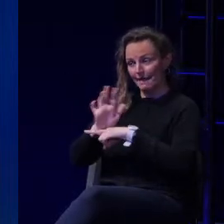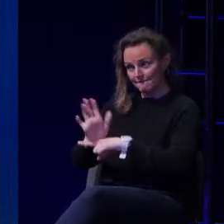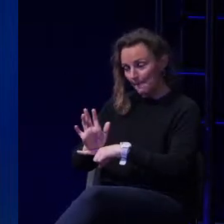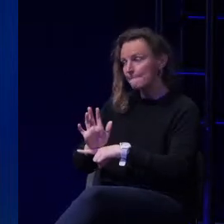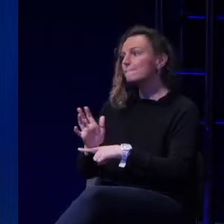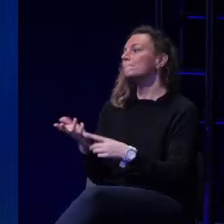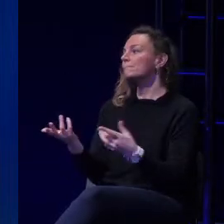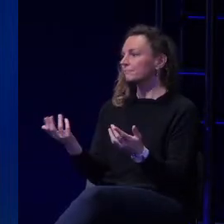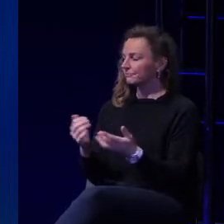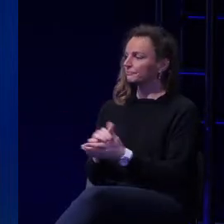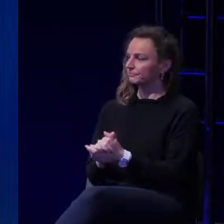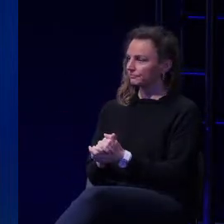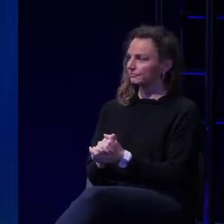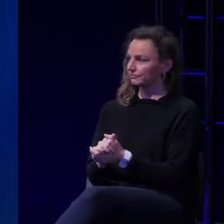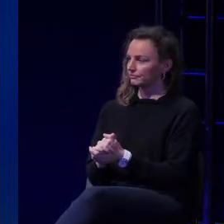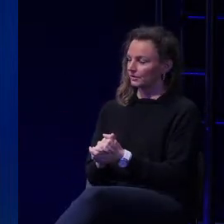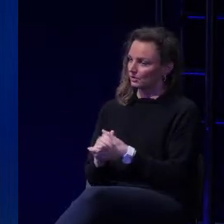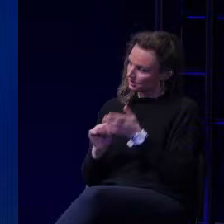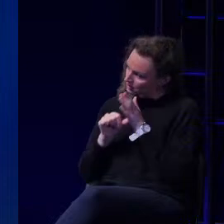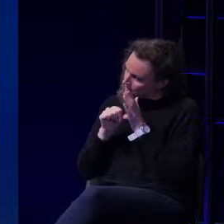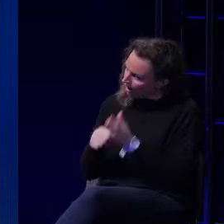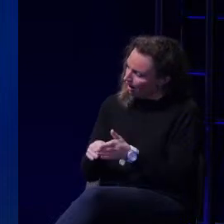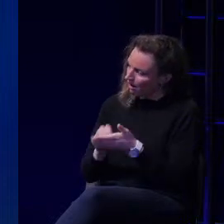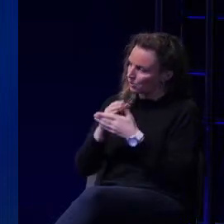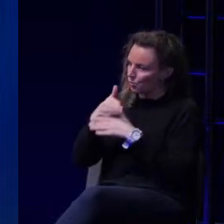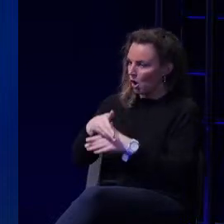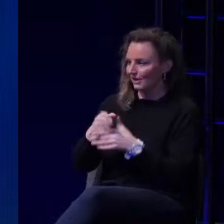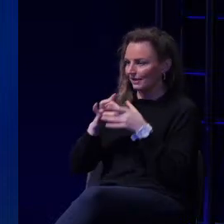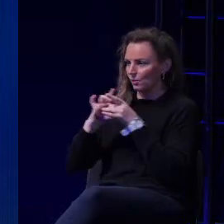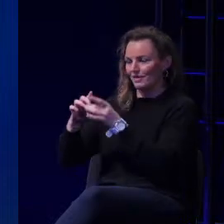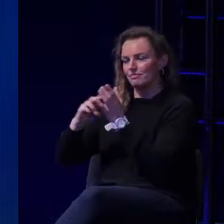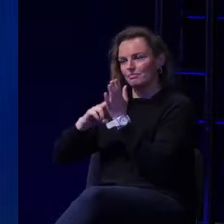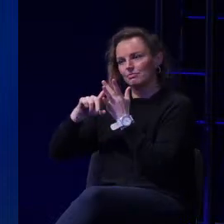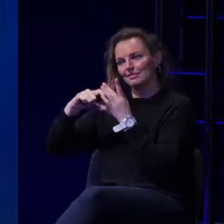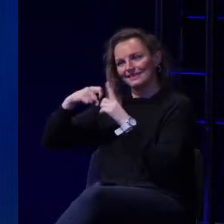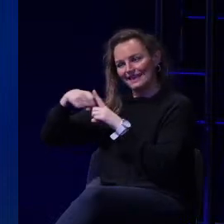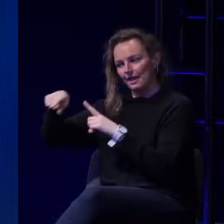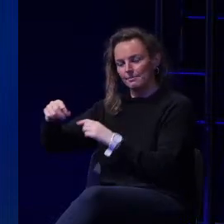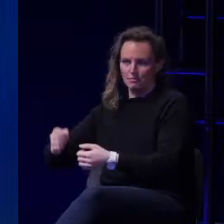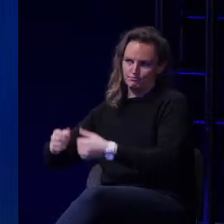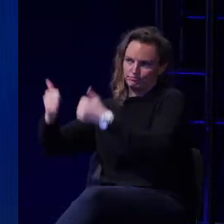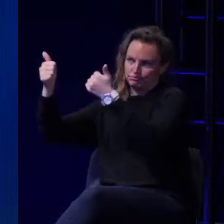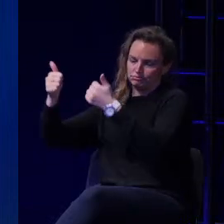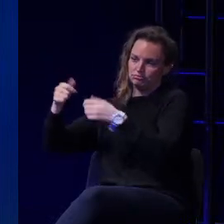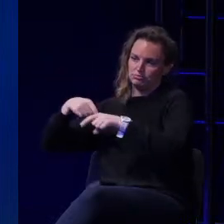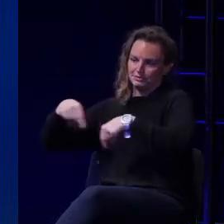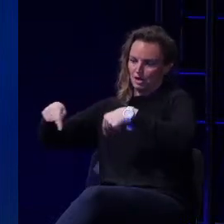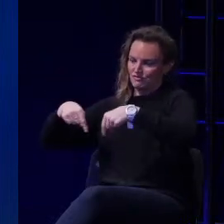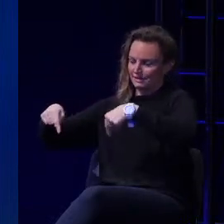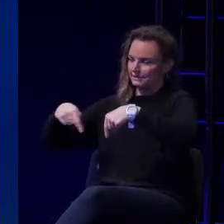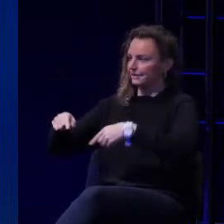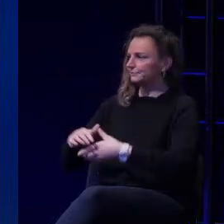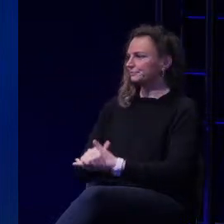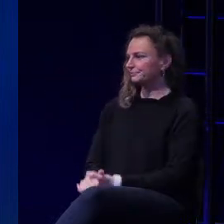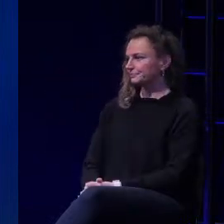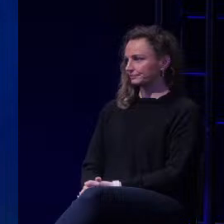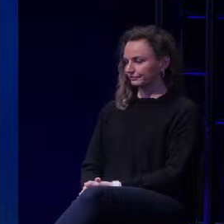know, and it was hard working with Nick, but he was a great director. He's a great director. Okay,